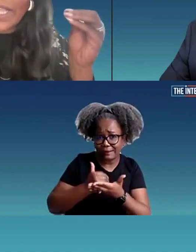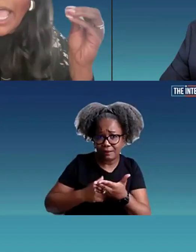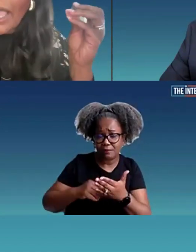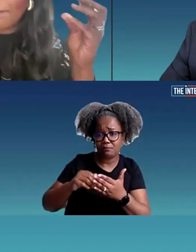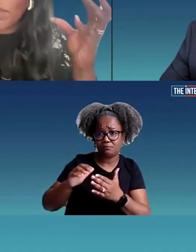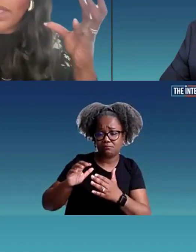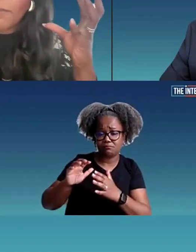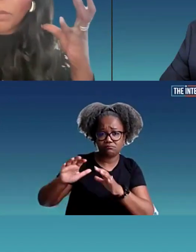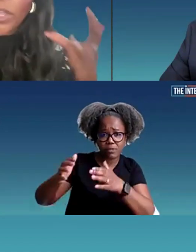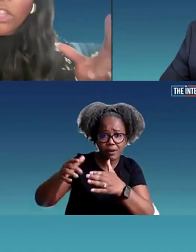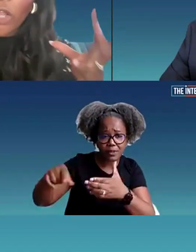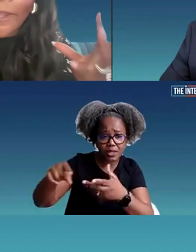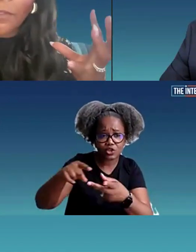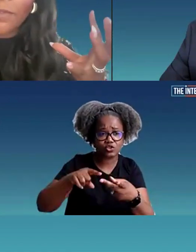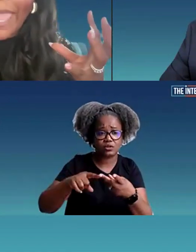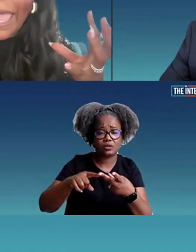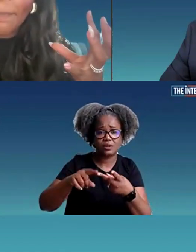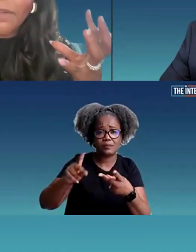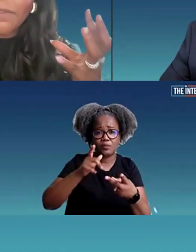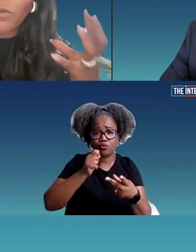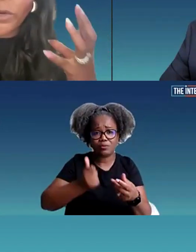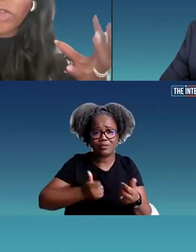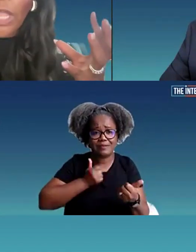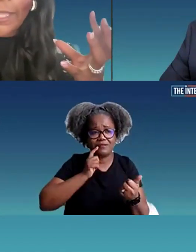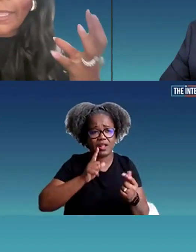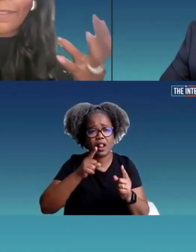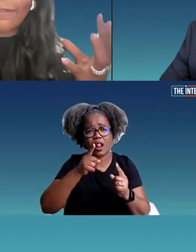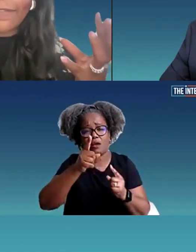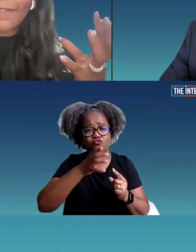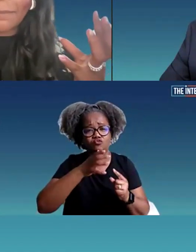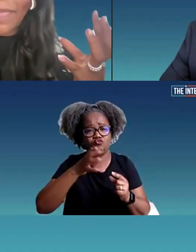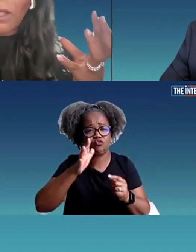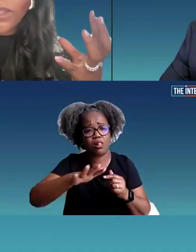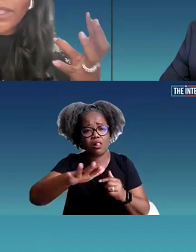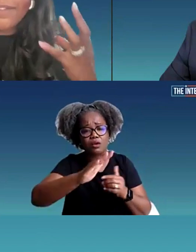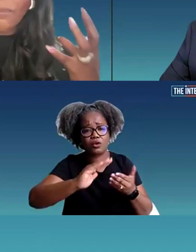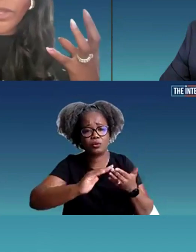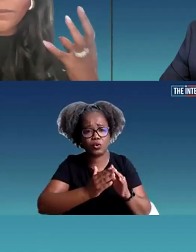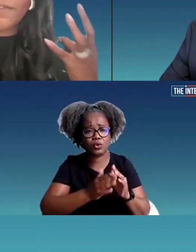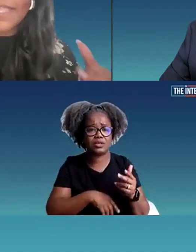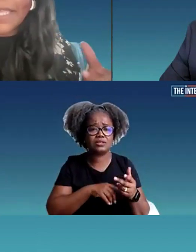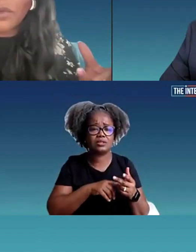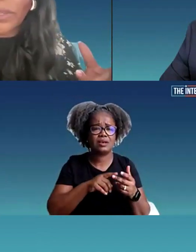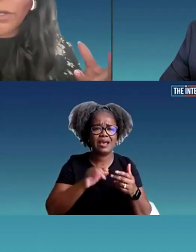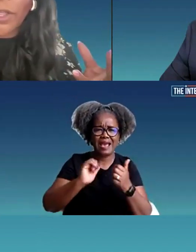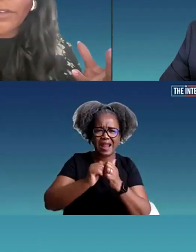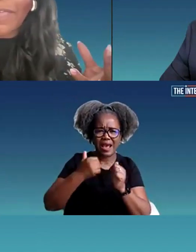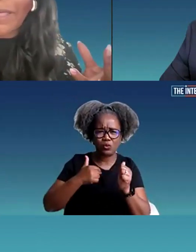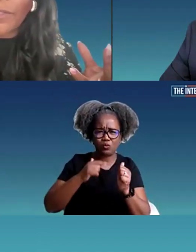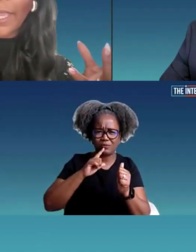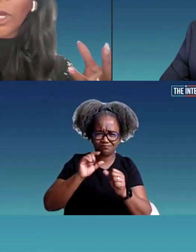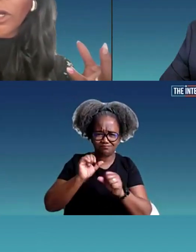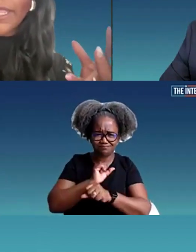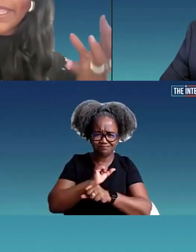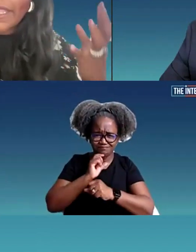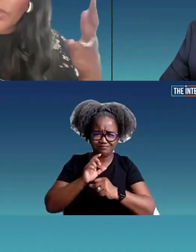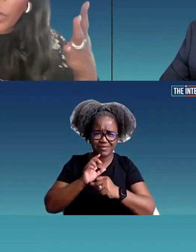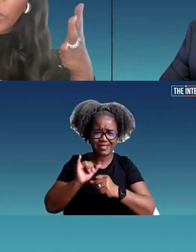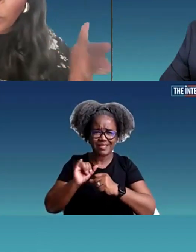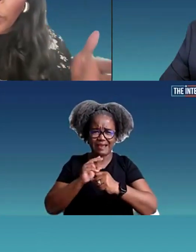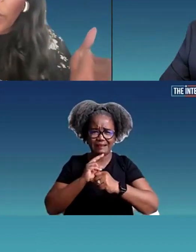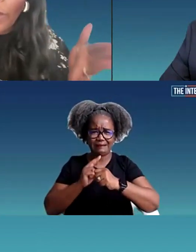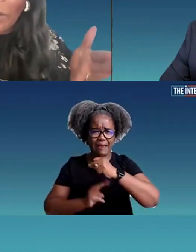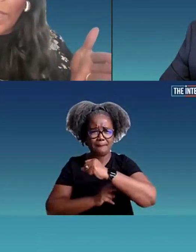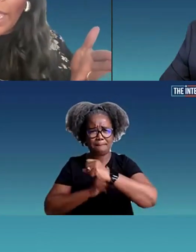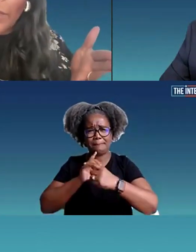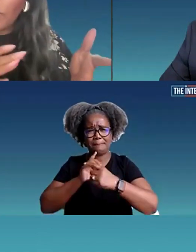really bridge a lot of those gaps. And so if we're talking in this case about someone who's seeking reproductive health care, if you're